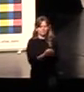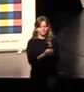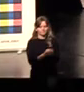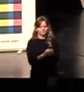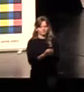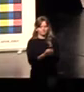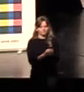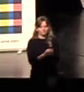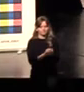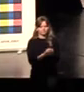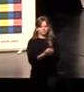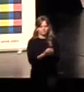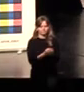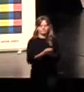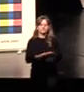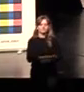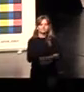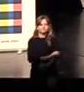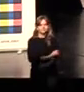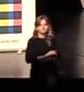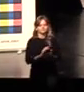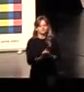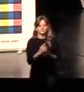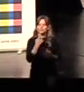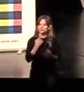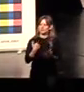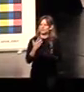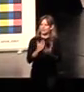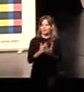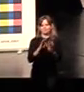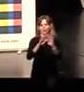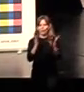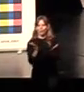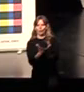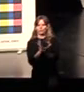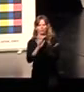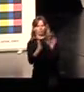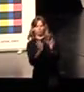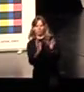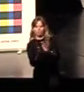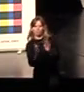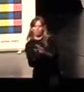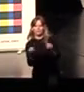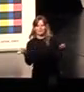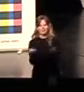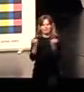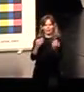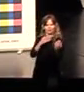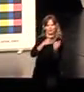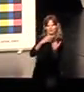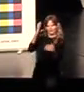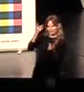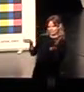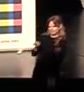en ik zei dat een lamp area to global the regulation star dit en powershift het zo lief om de